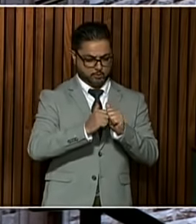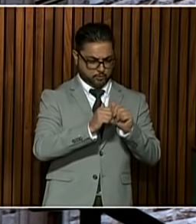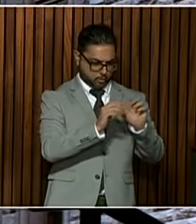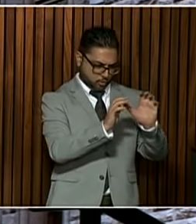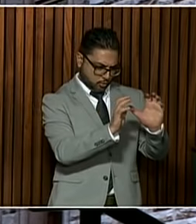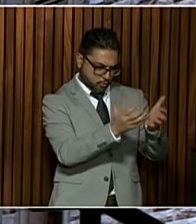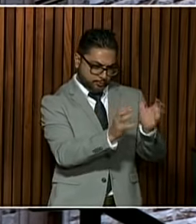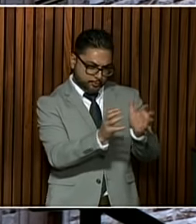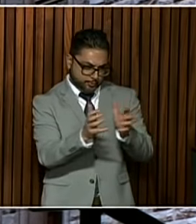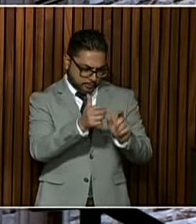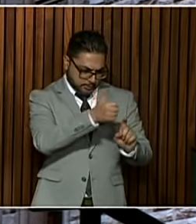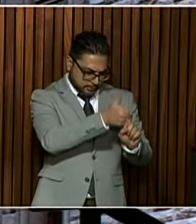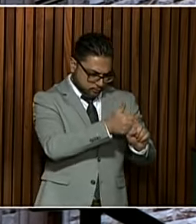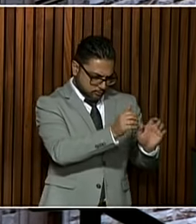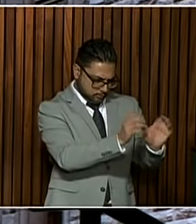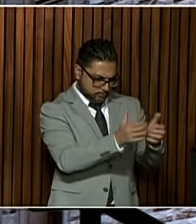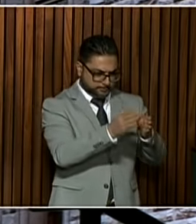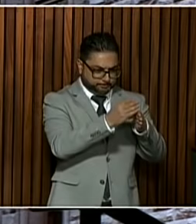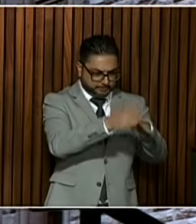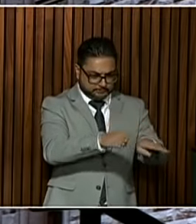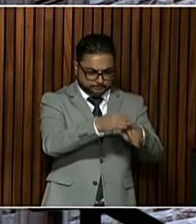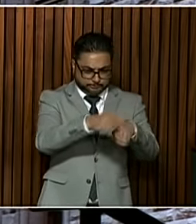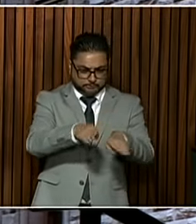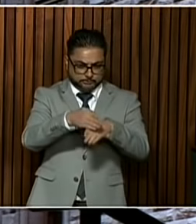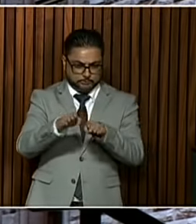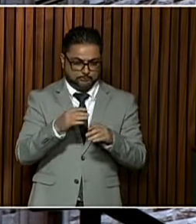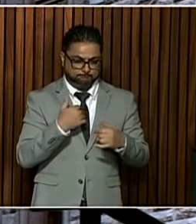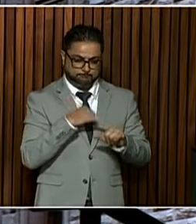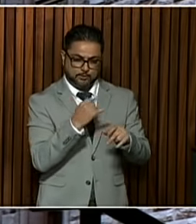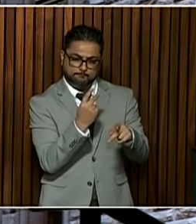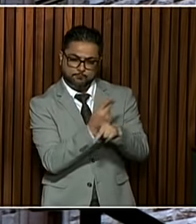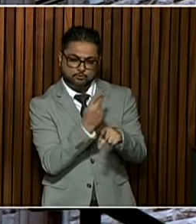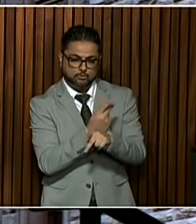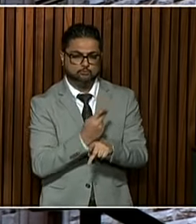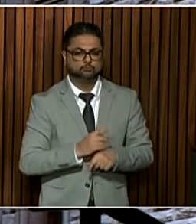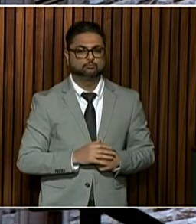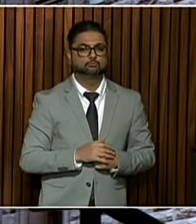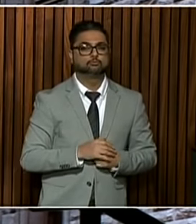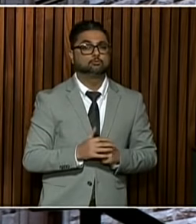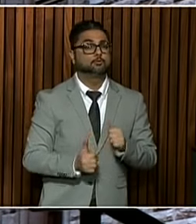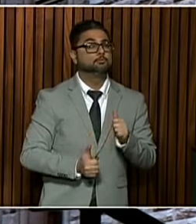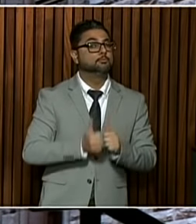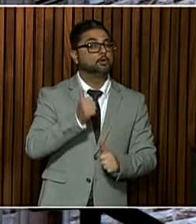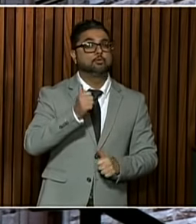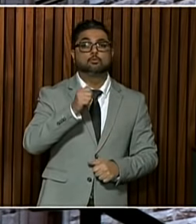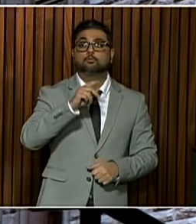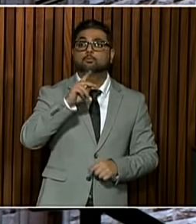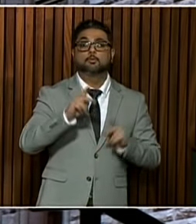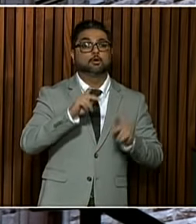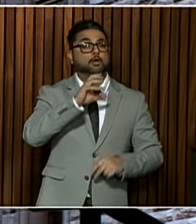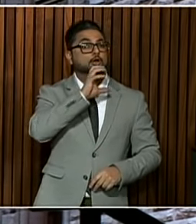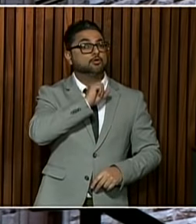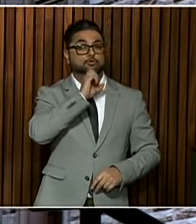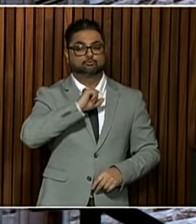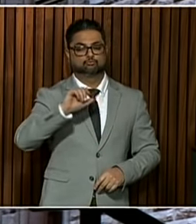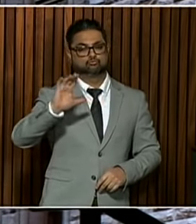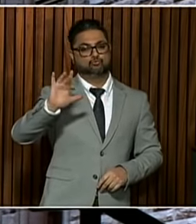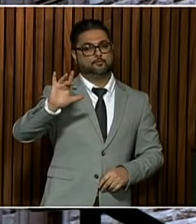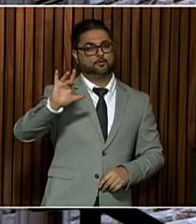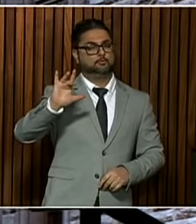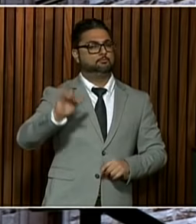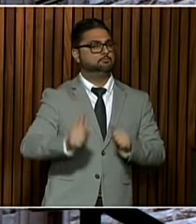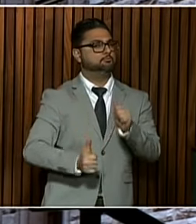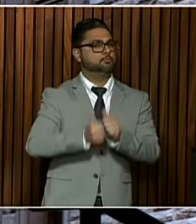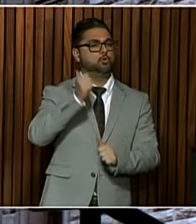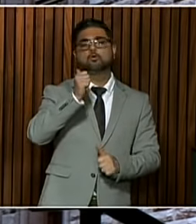be misleading that say, okay, the majority are 20 to 25. That's not true. So I think they're doing the 20 to 40 group. So we're trying to, as our